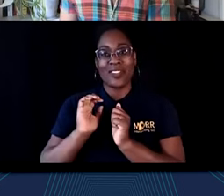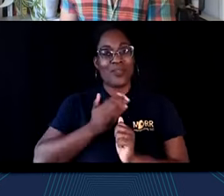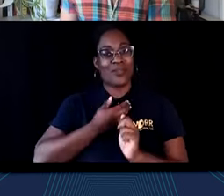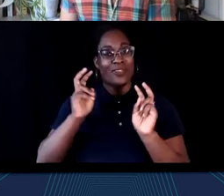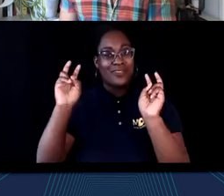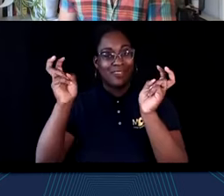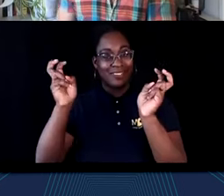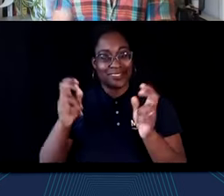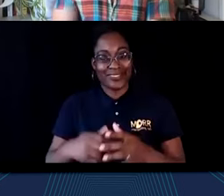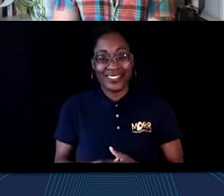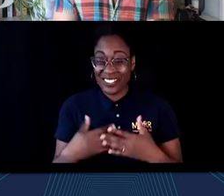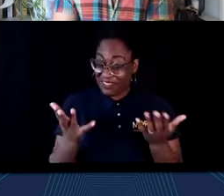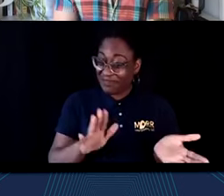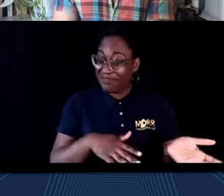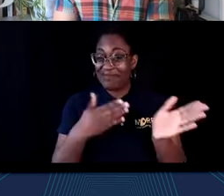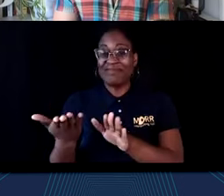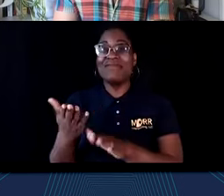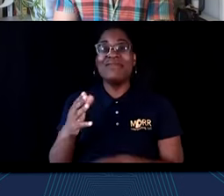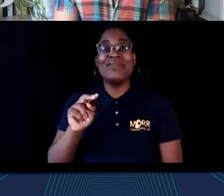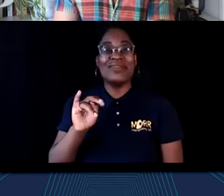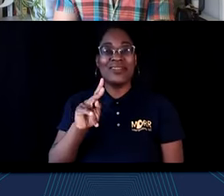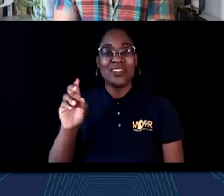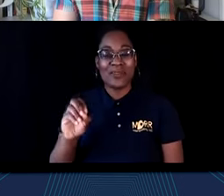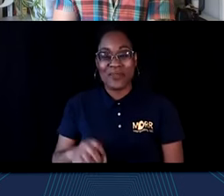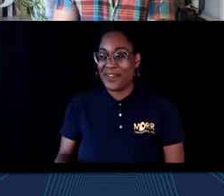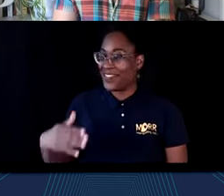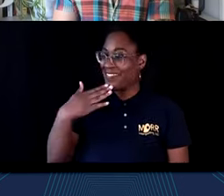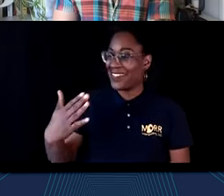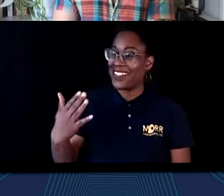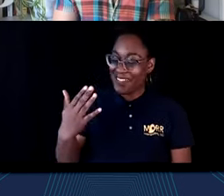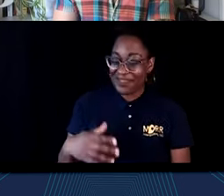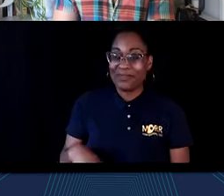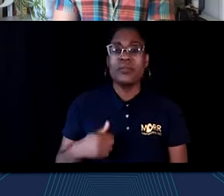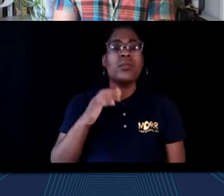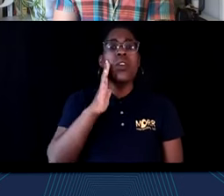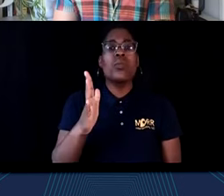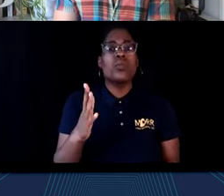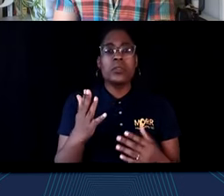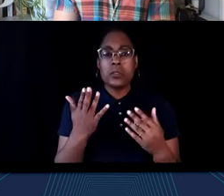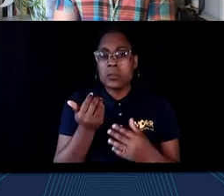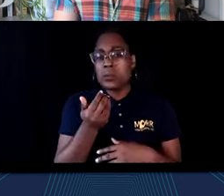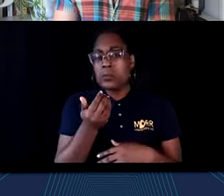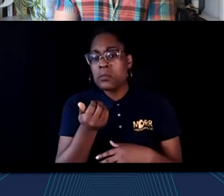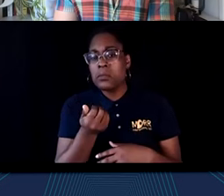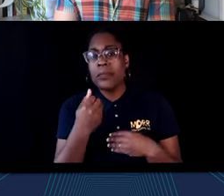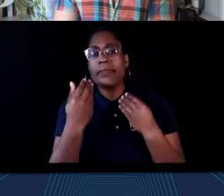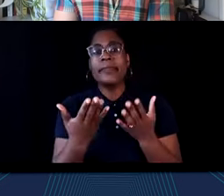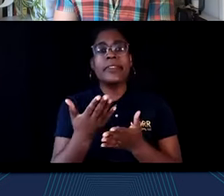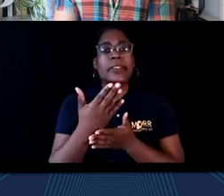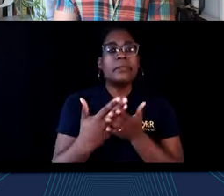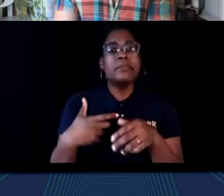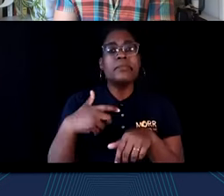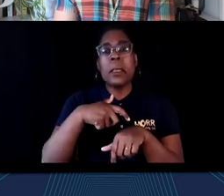Nico. Thank you, Malcolm. And I'm just going to give it a few more seconds for folks to